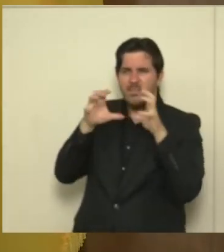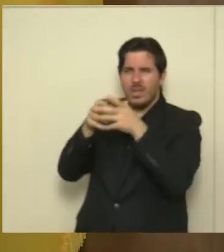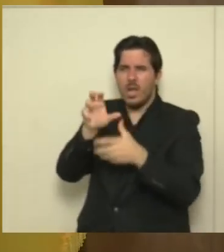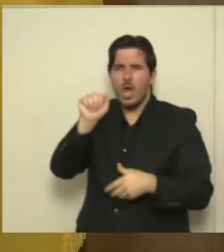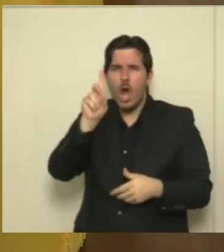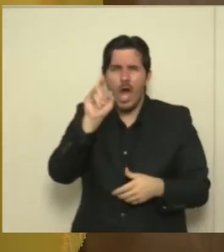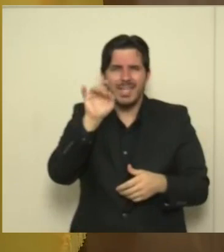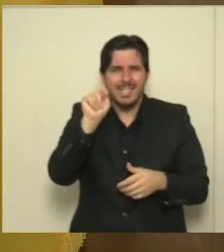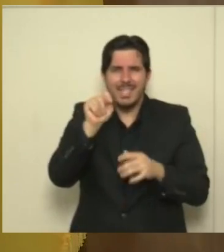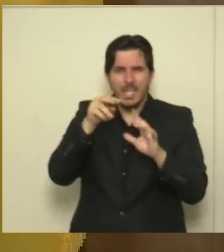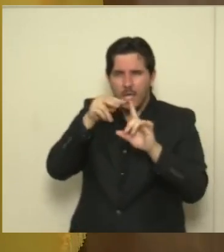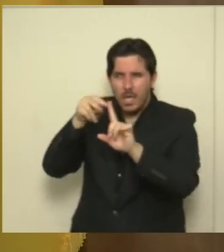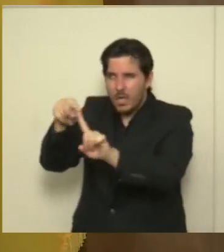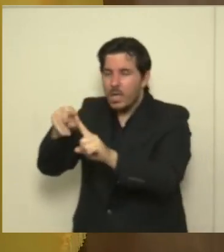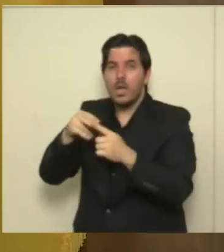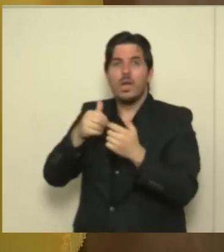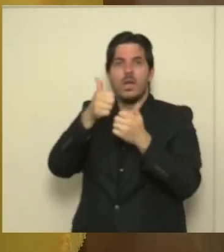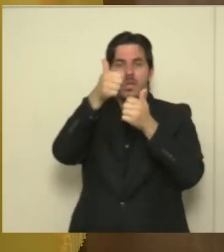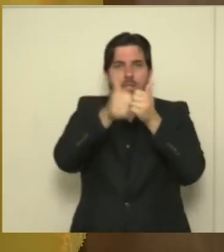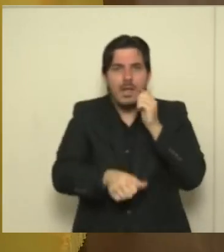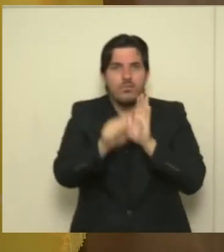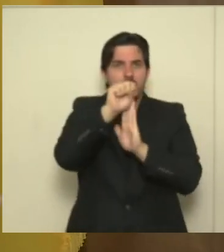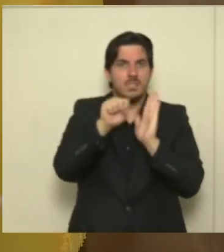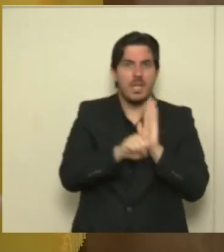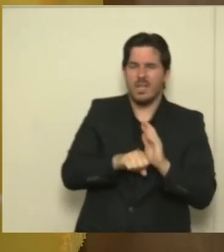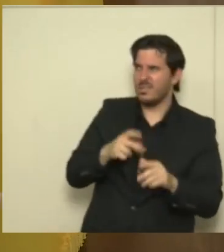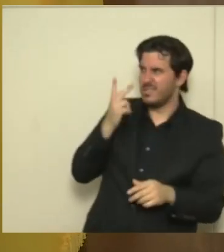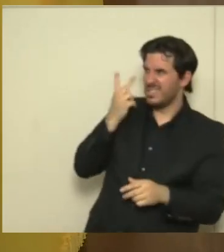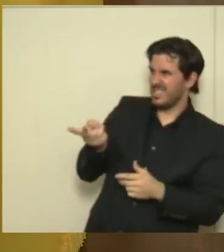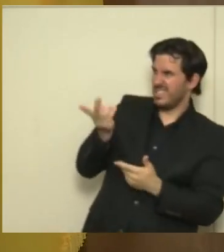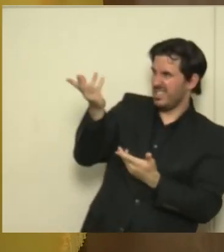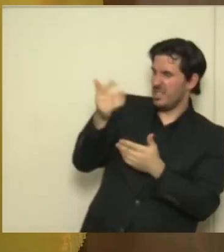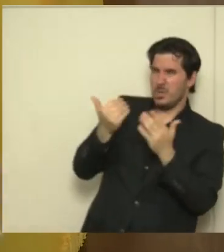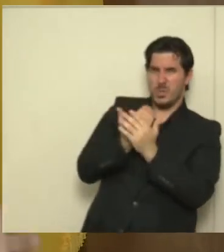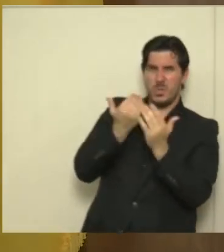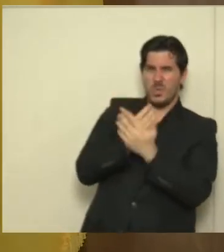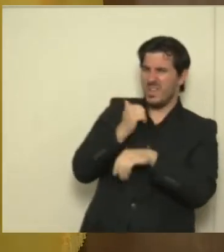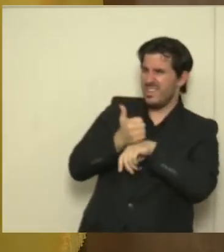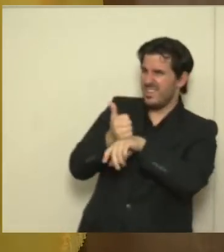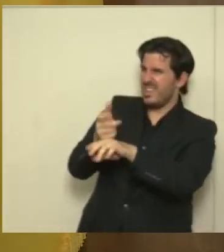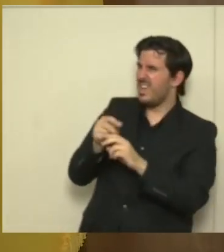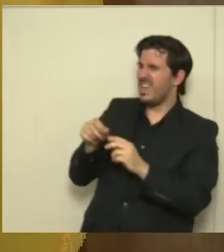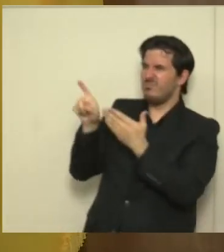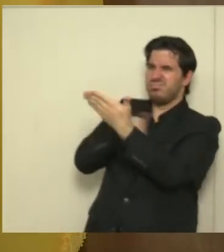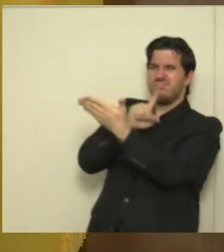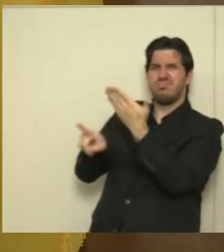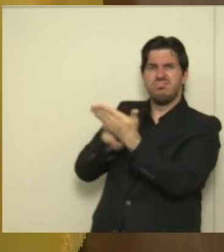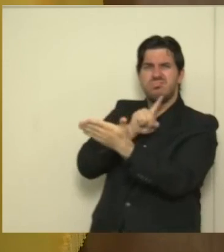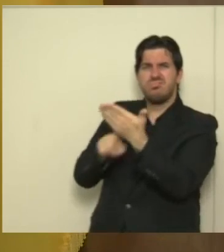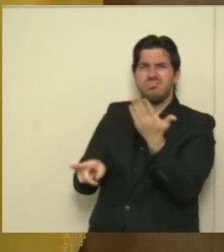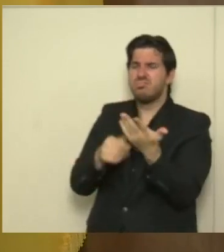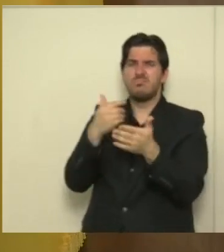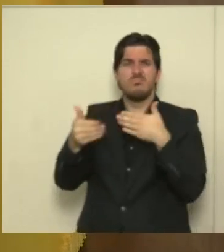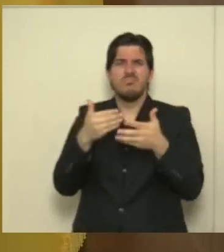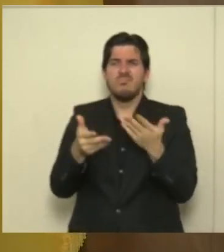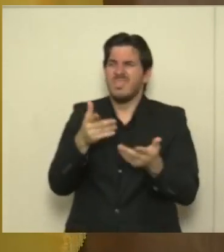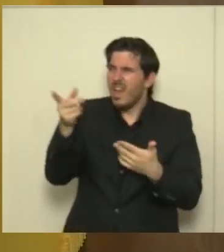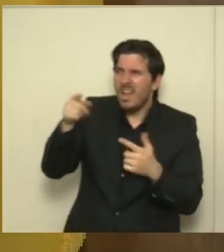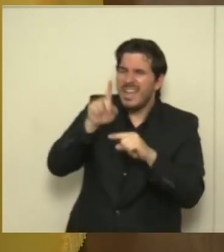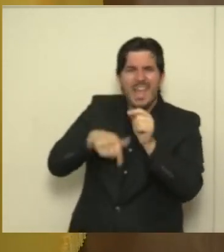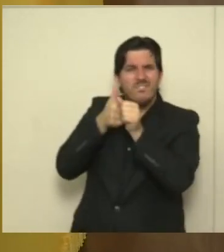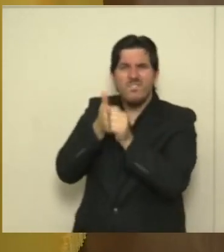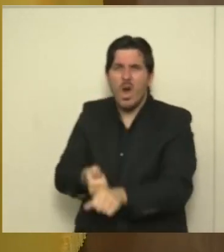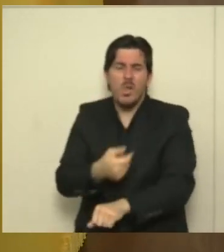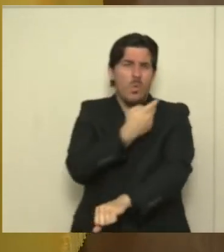that got scrutinized by every state, every private sector, hospital, small, rural, large, impossible, and